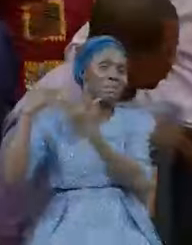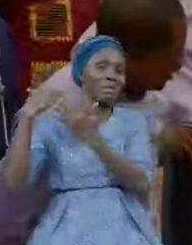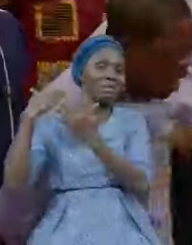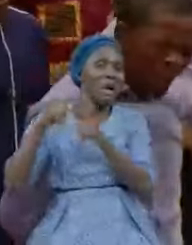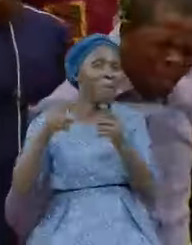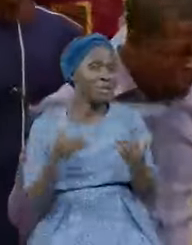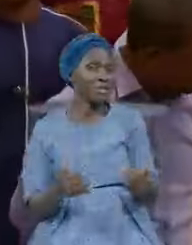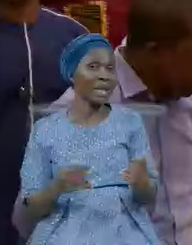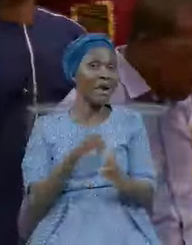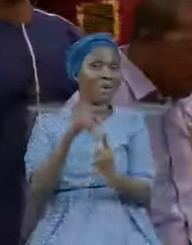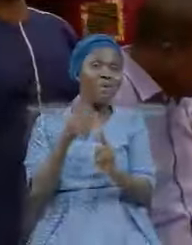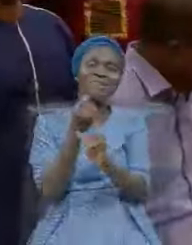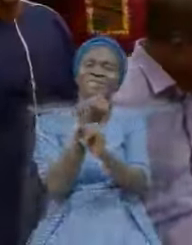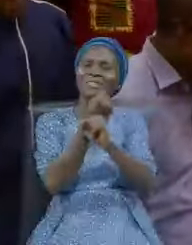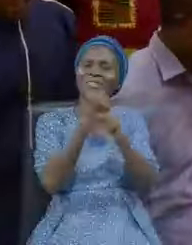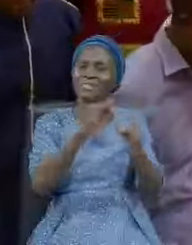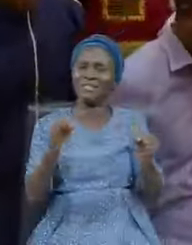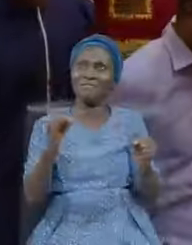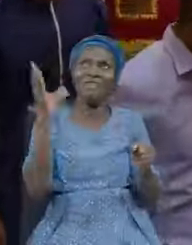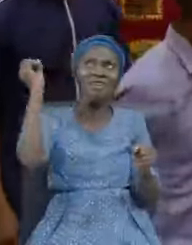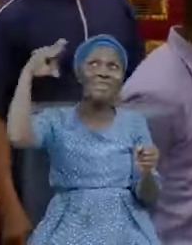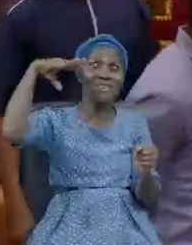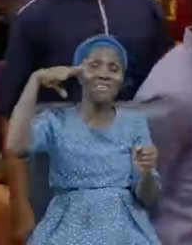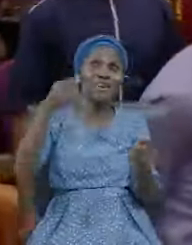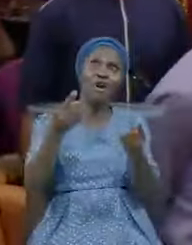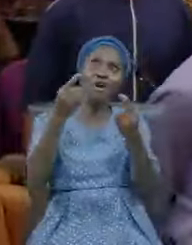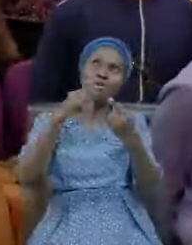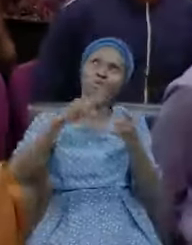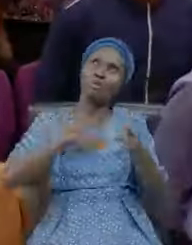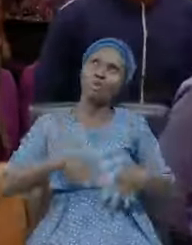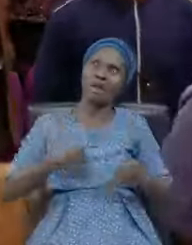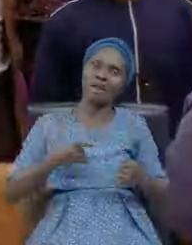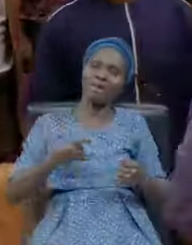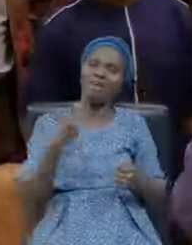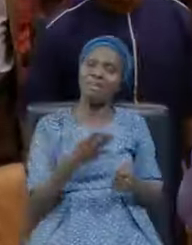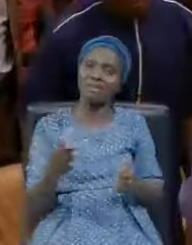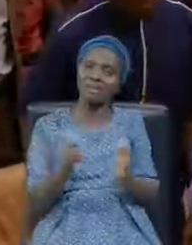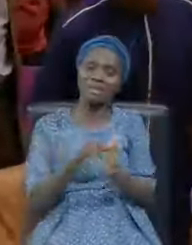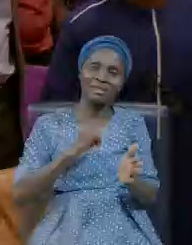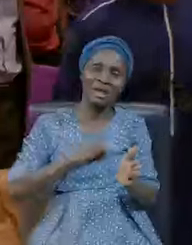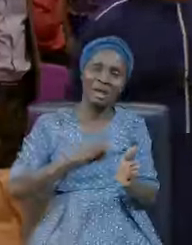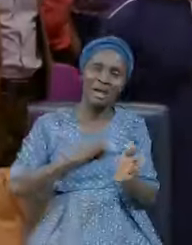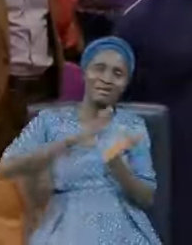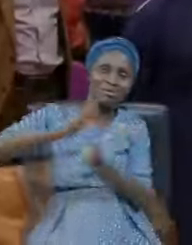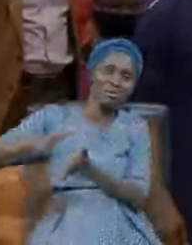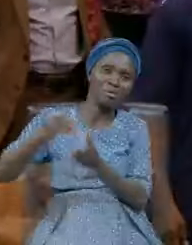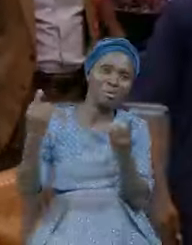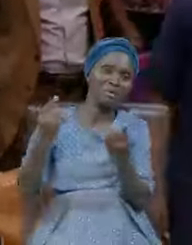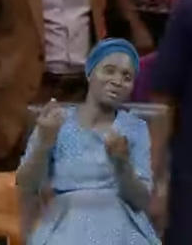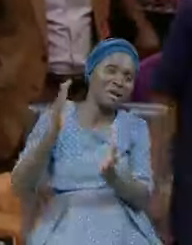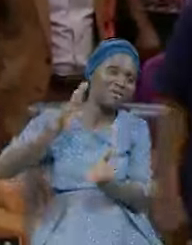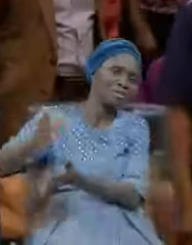in. Those things I dropped in the past may be knocking at the door.